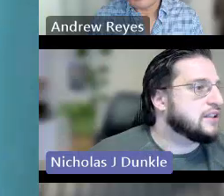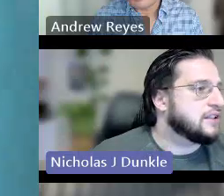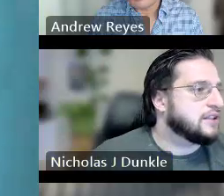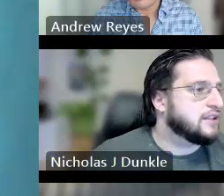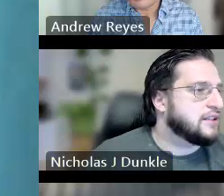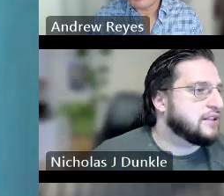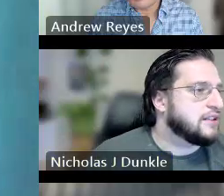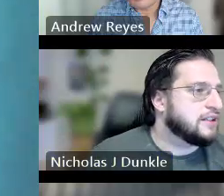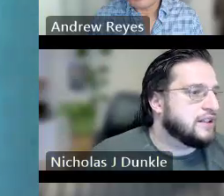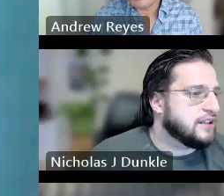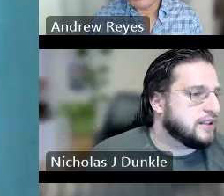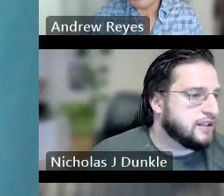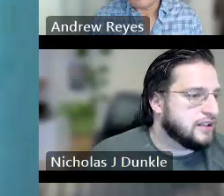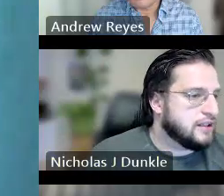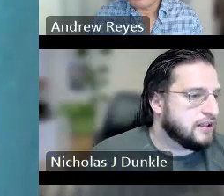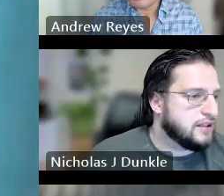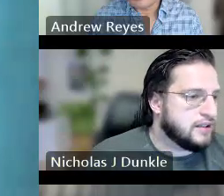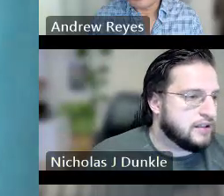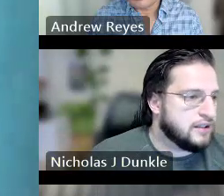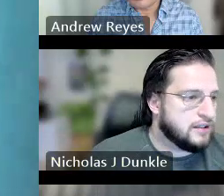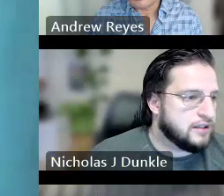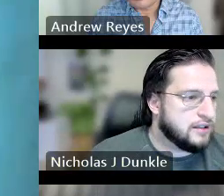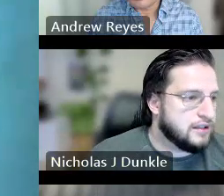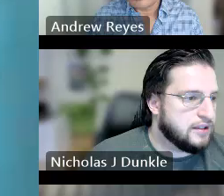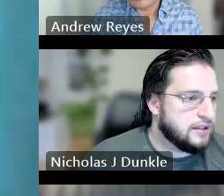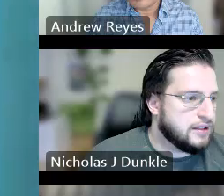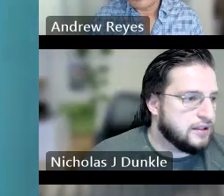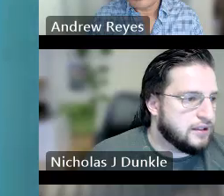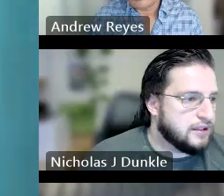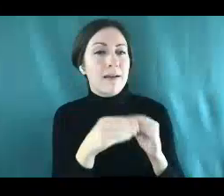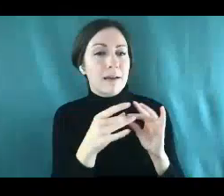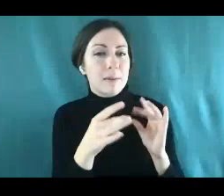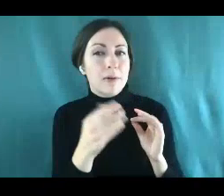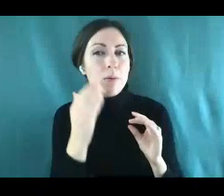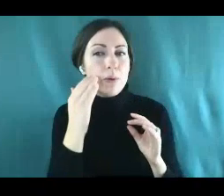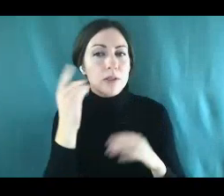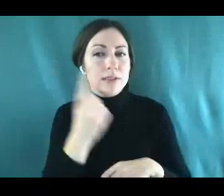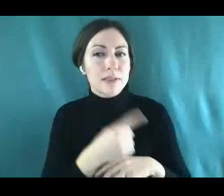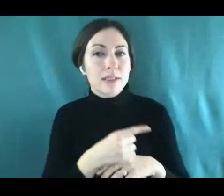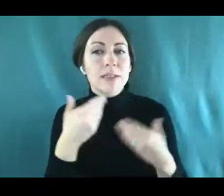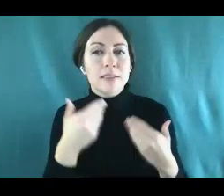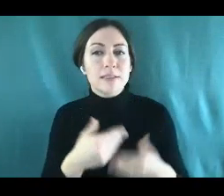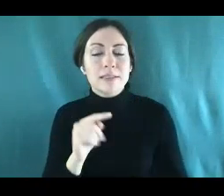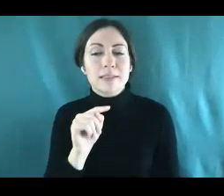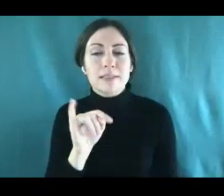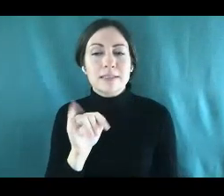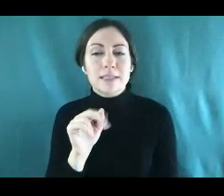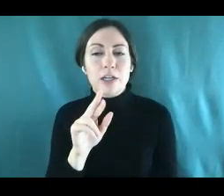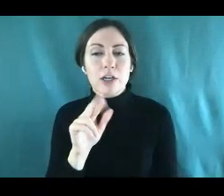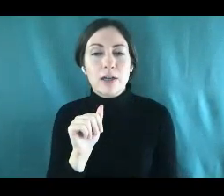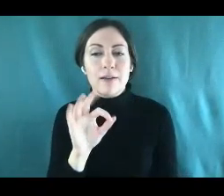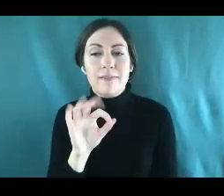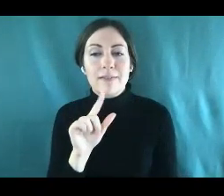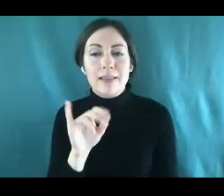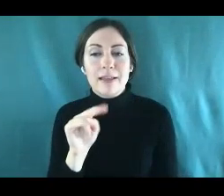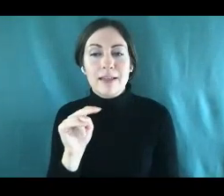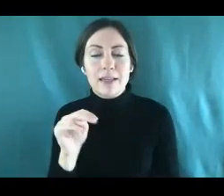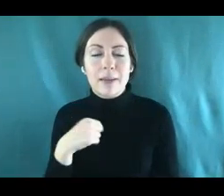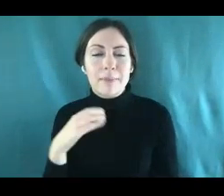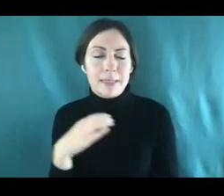question? Just wanted to add a comment to the awareness days. This is Tiara Flynn, committee member for the